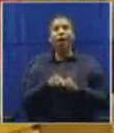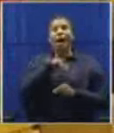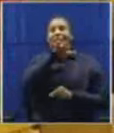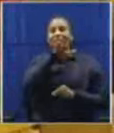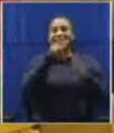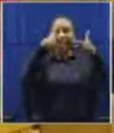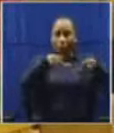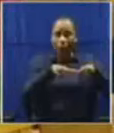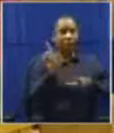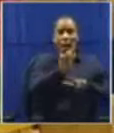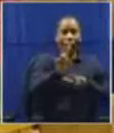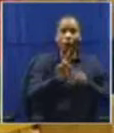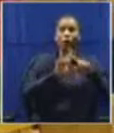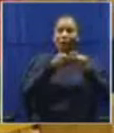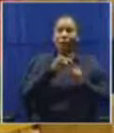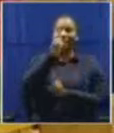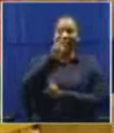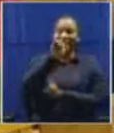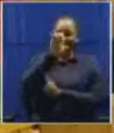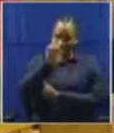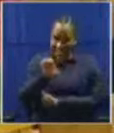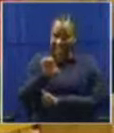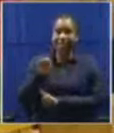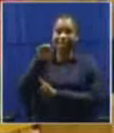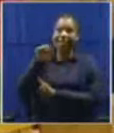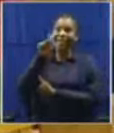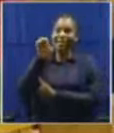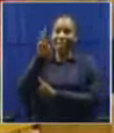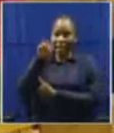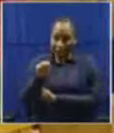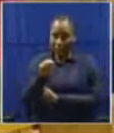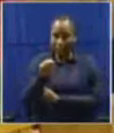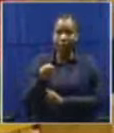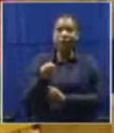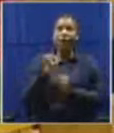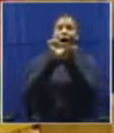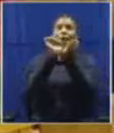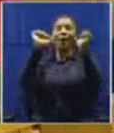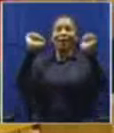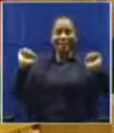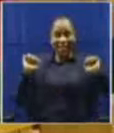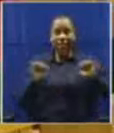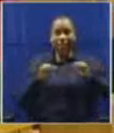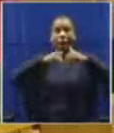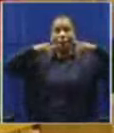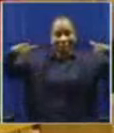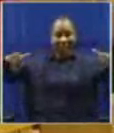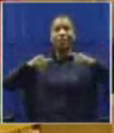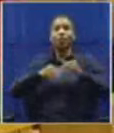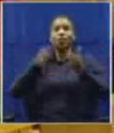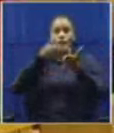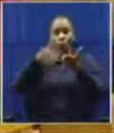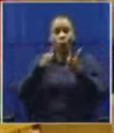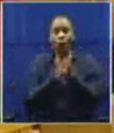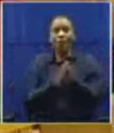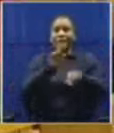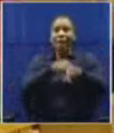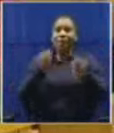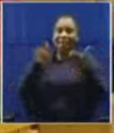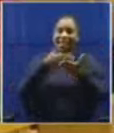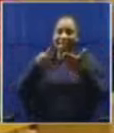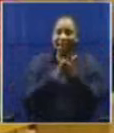the stem. Apartheid song that was sang when they were saluting that apartheid flag, which the court said